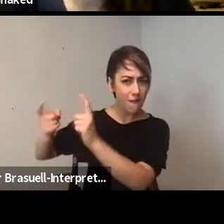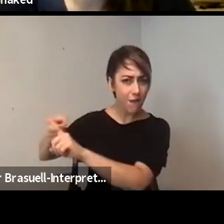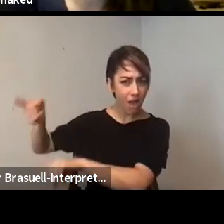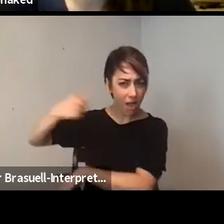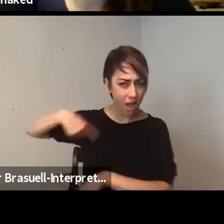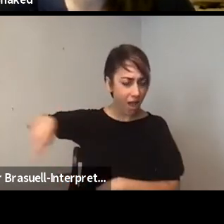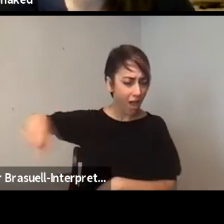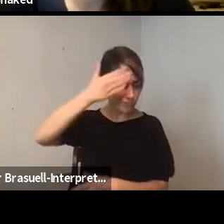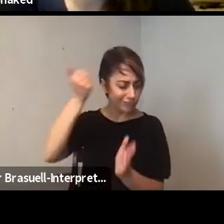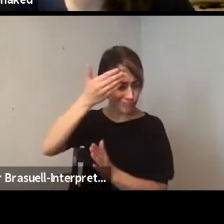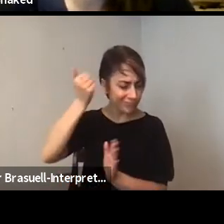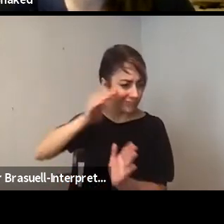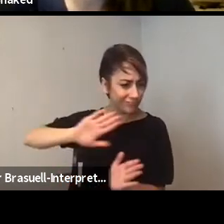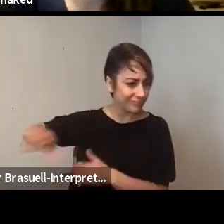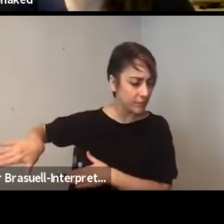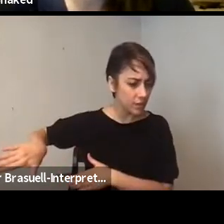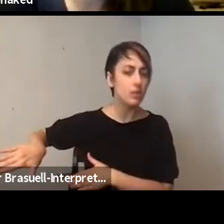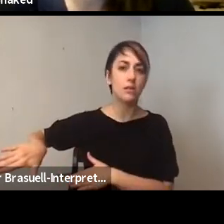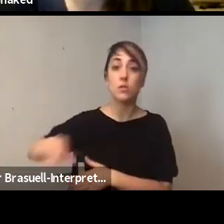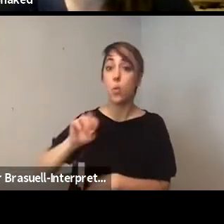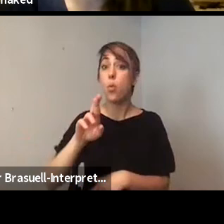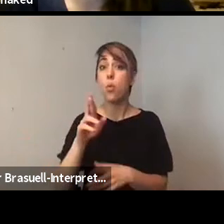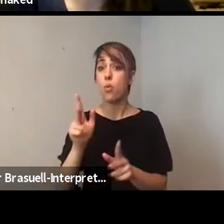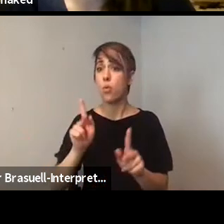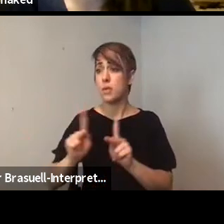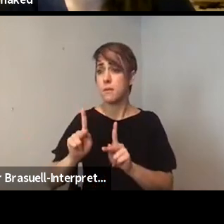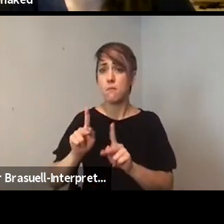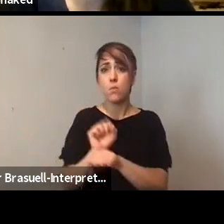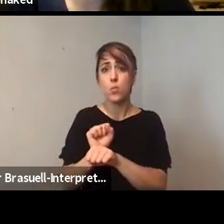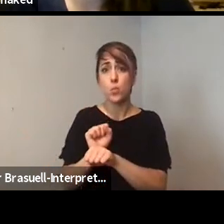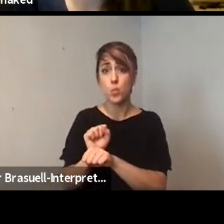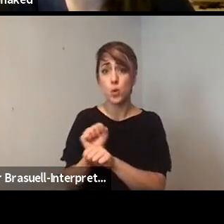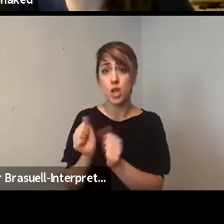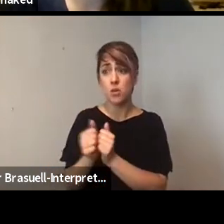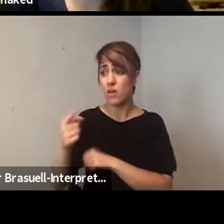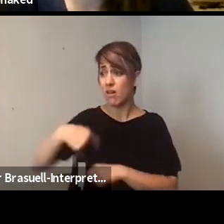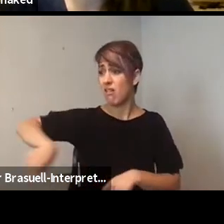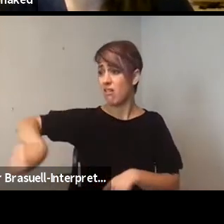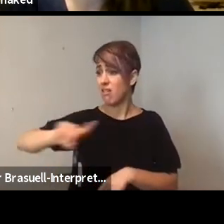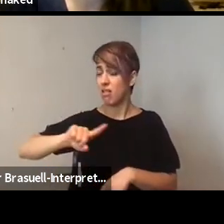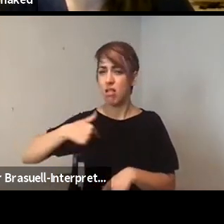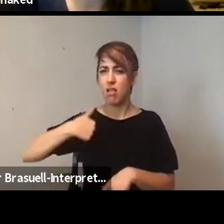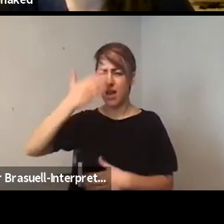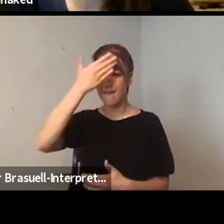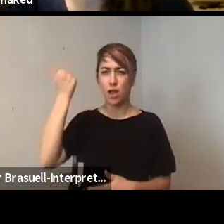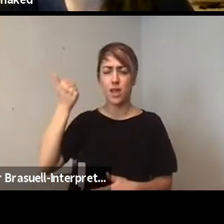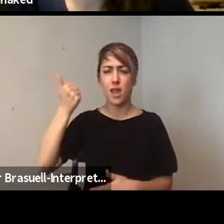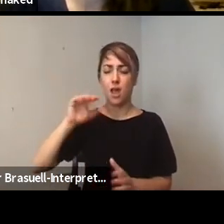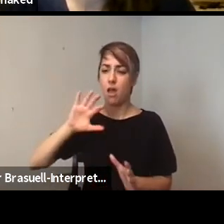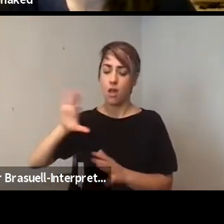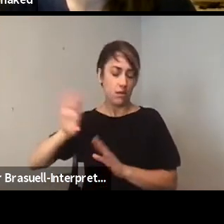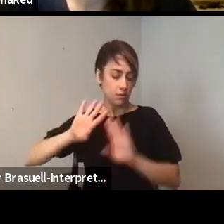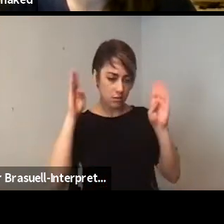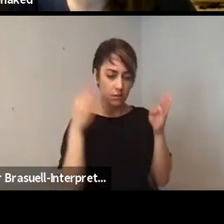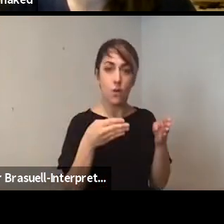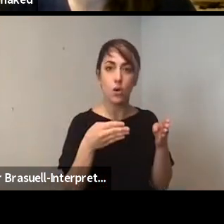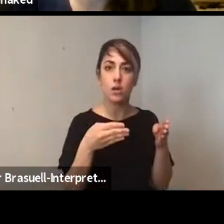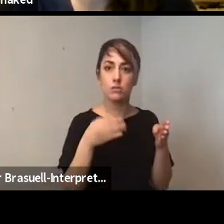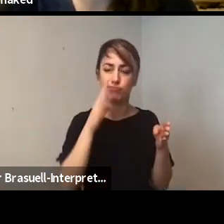community, or even the people that I'm working with, because I'm just so absorbed in what I'm doing. And I would like